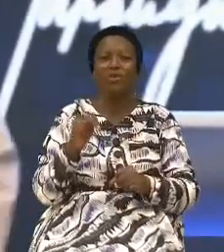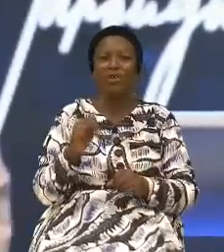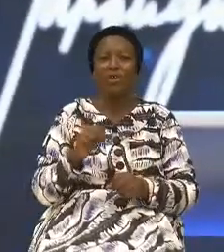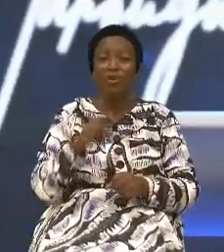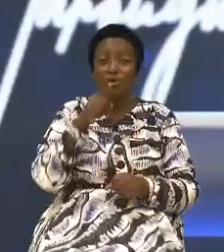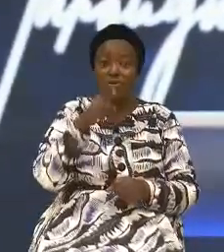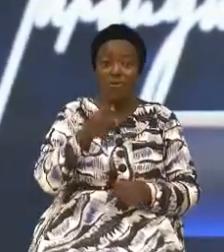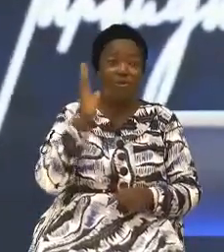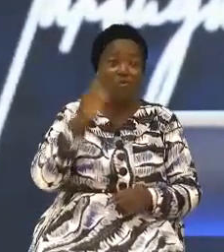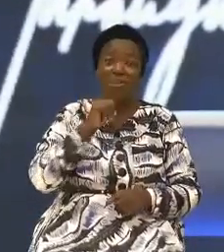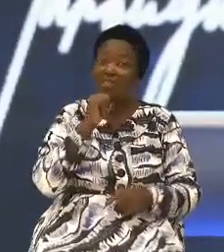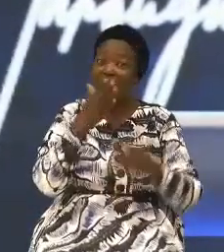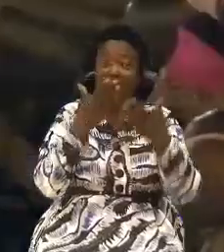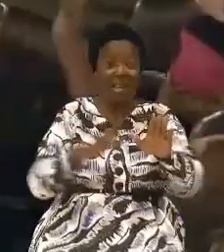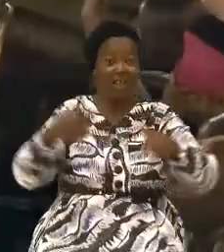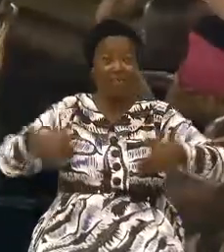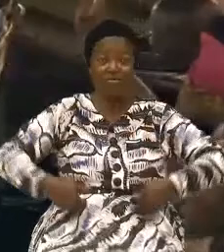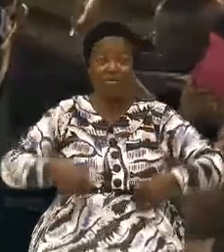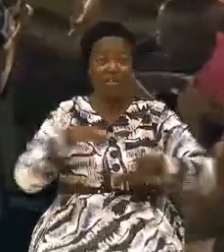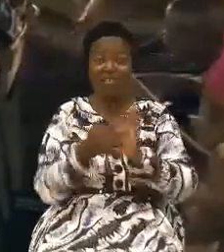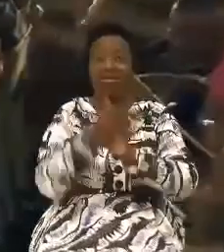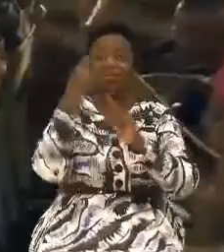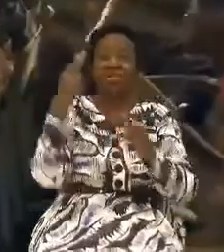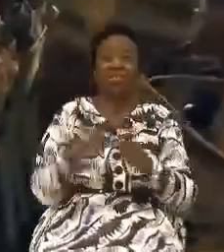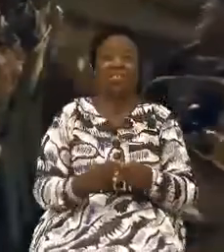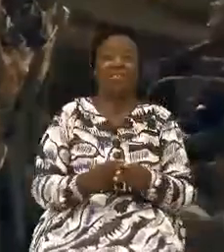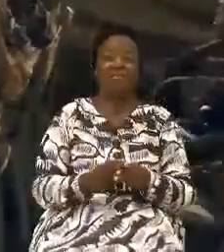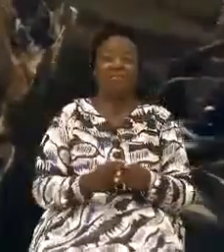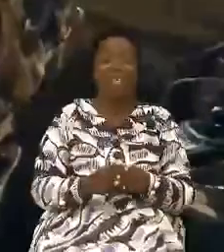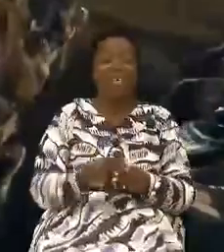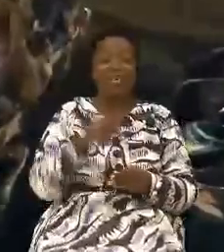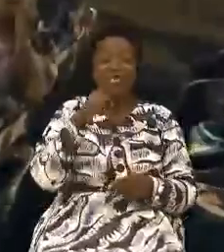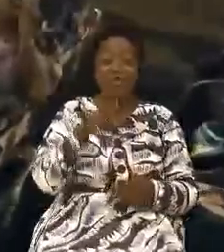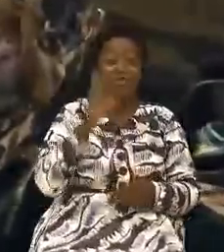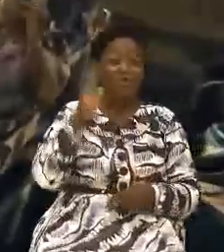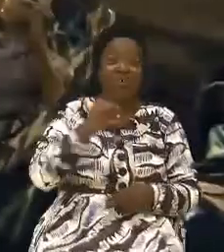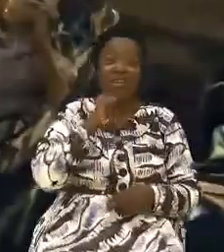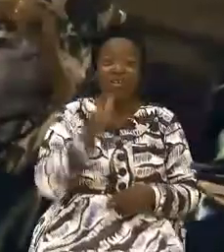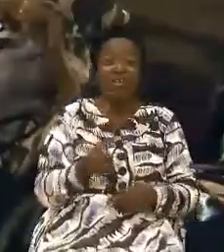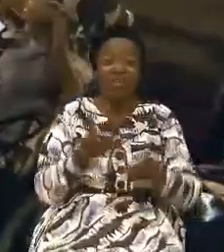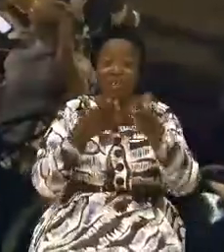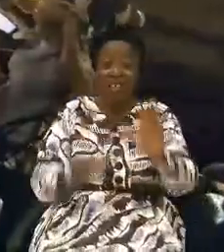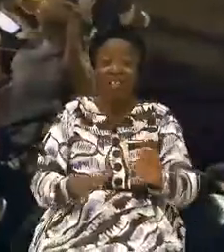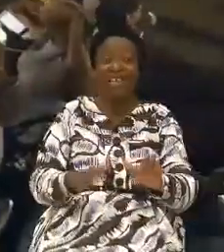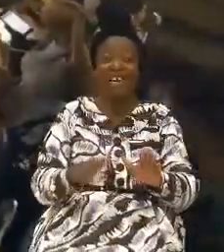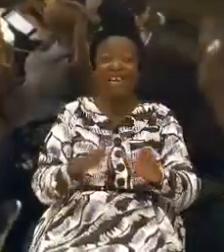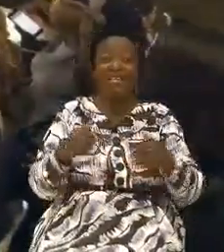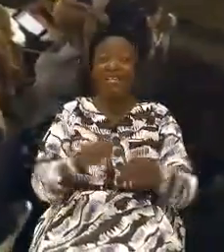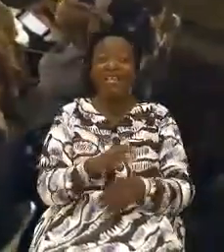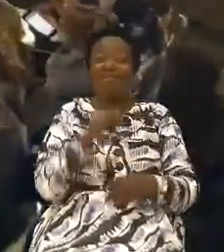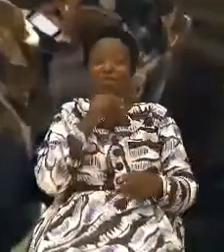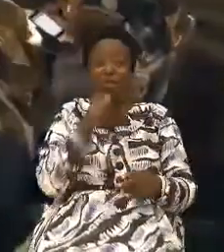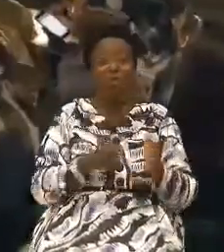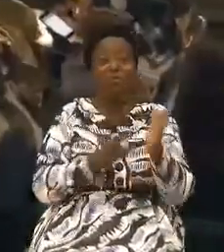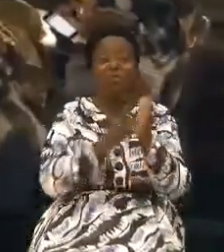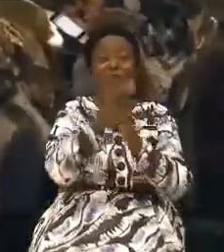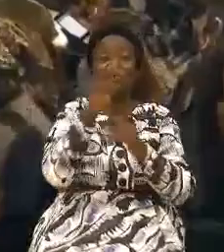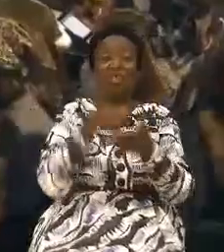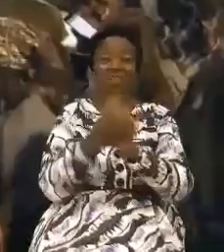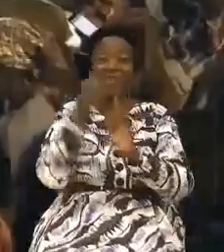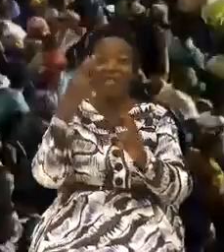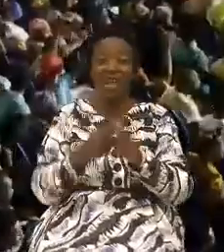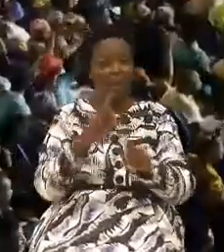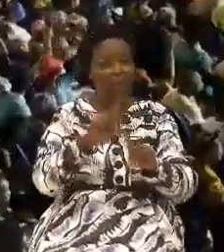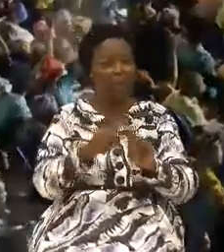not die young. You will not die prematurely, but